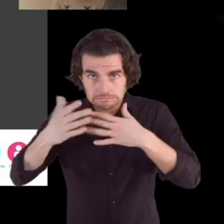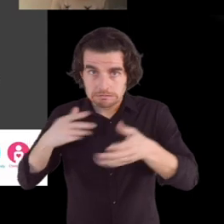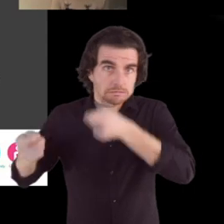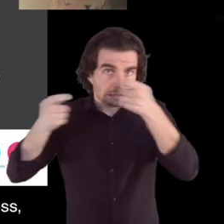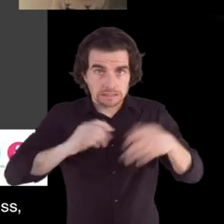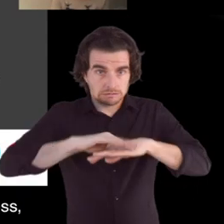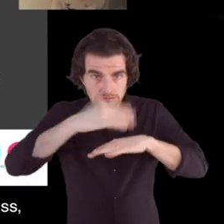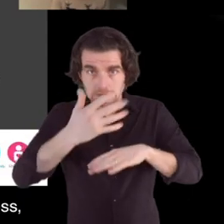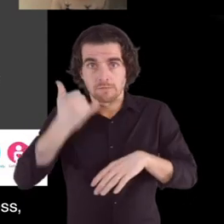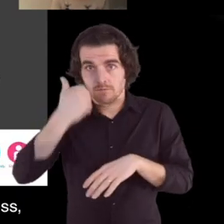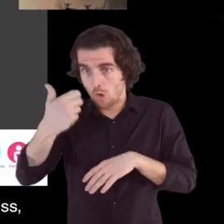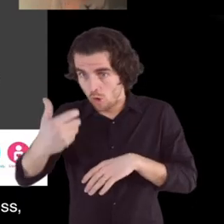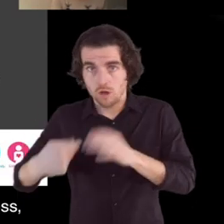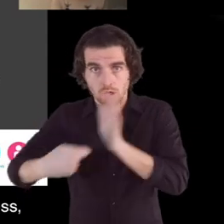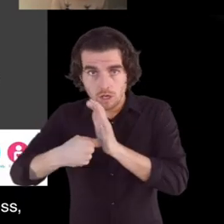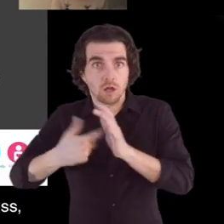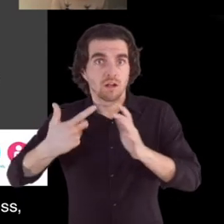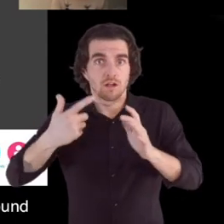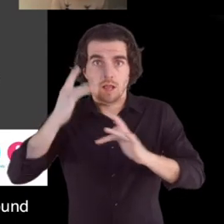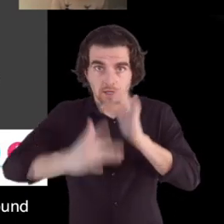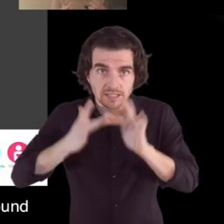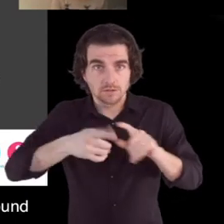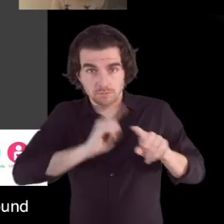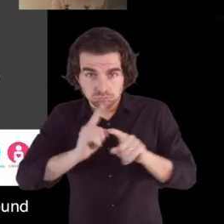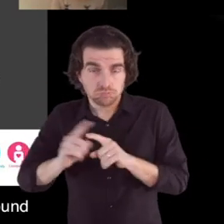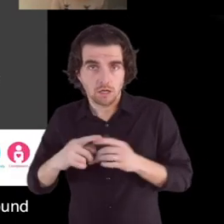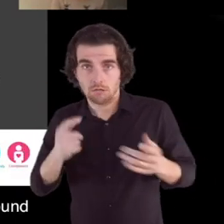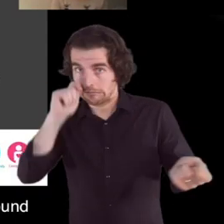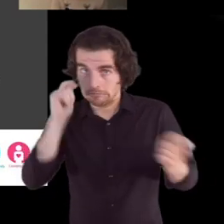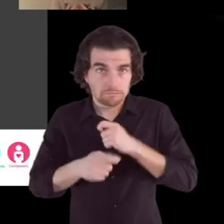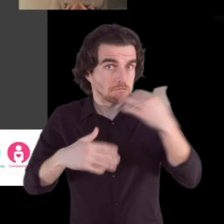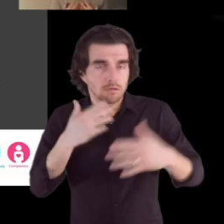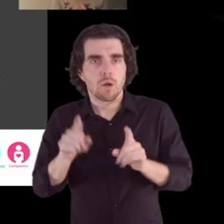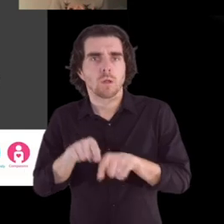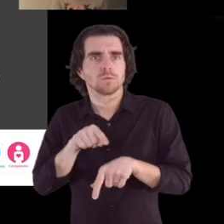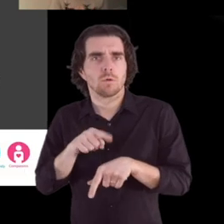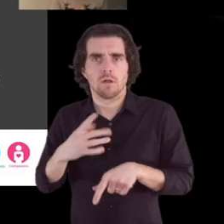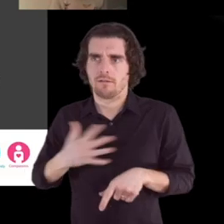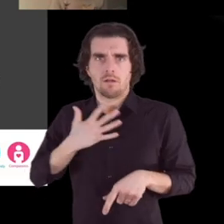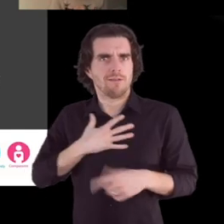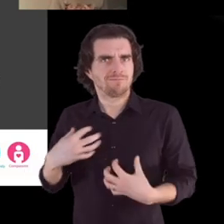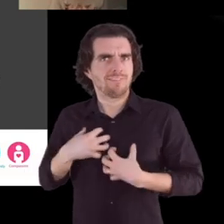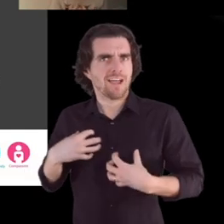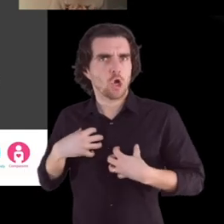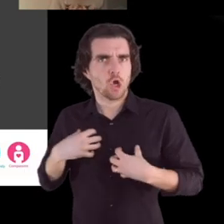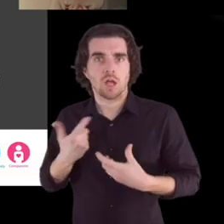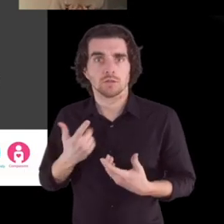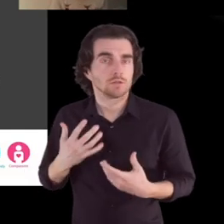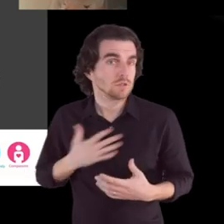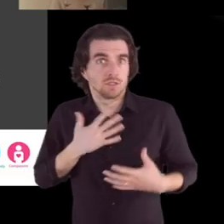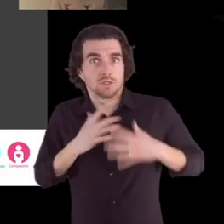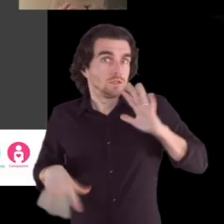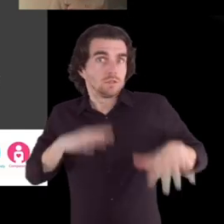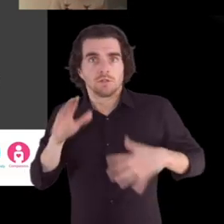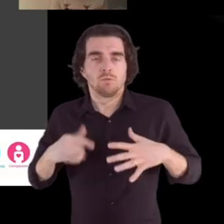needed, the phones, the laptops, remote access. You know, there was a lot of energy around, but a lot of fear around as well, a lot of adrenaline. And we were